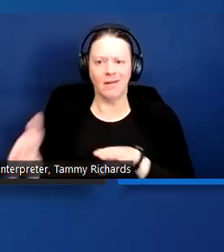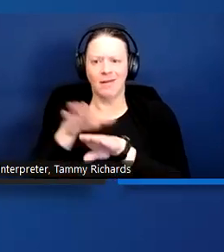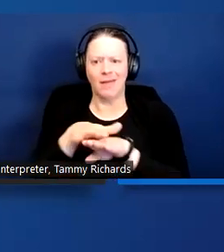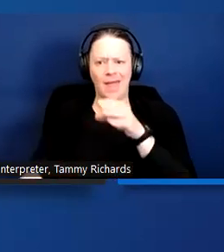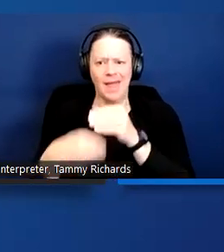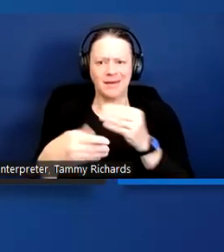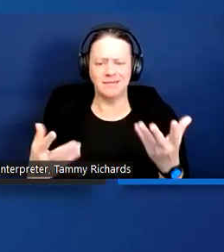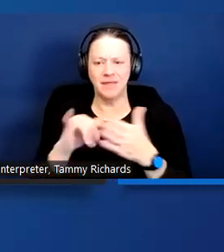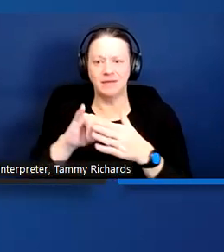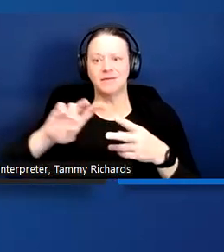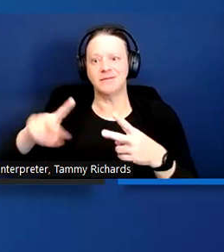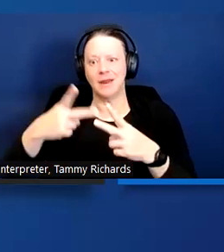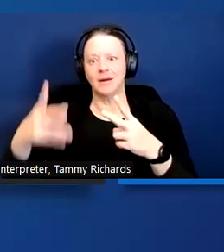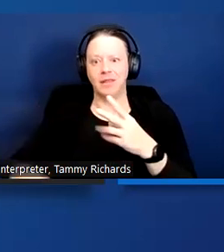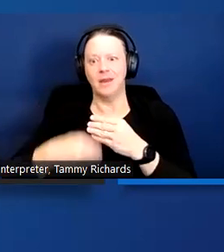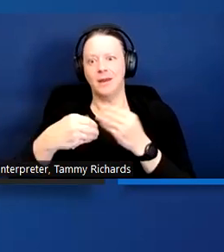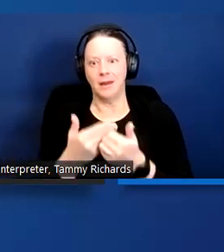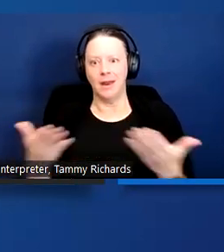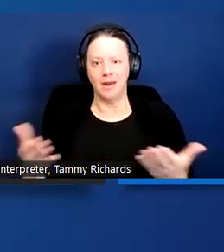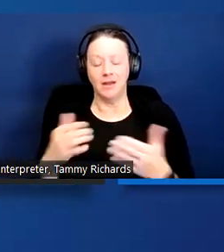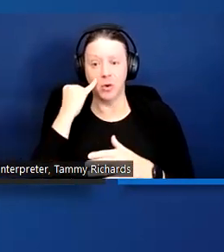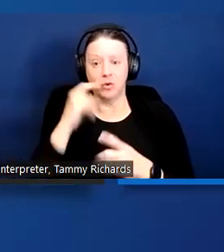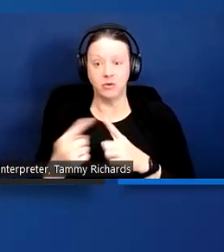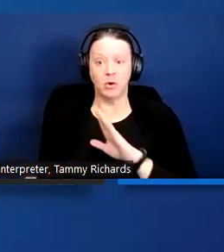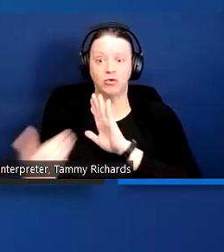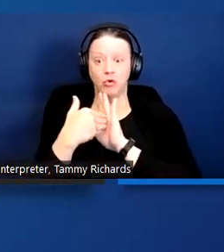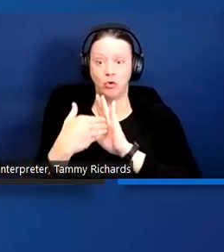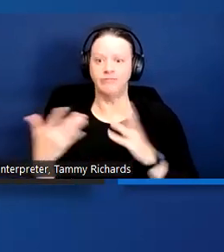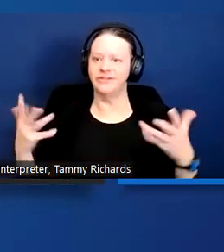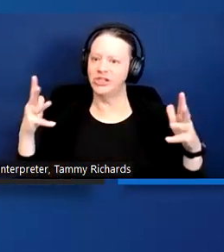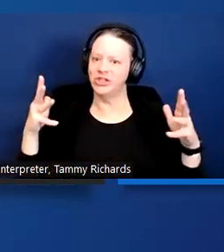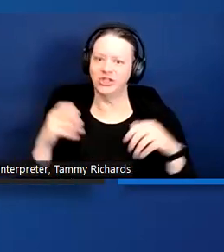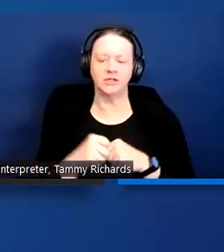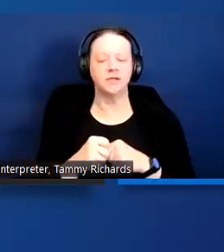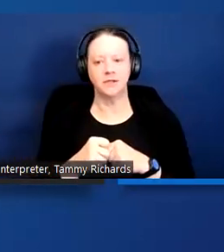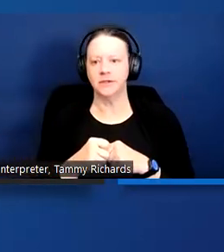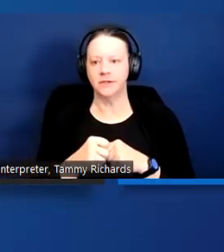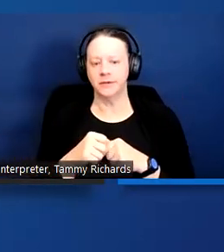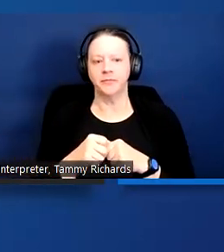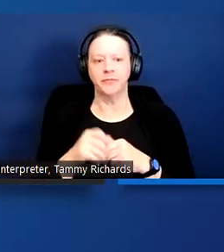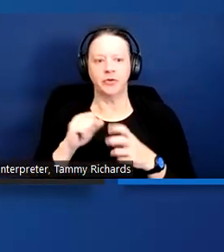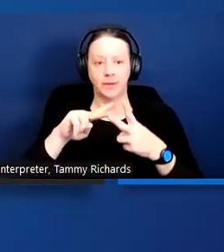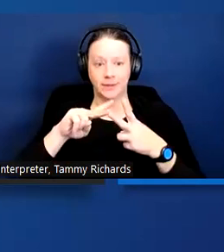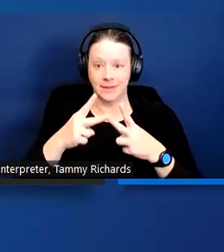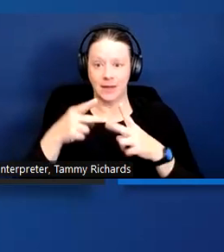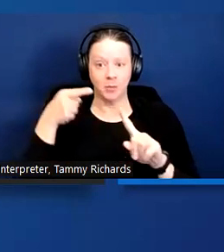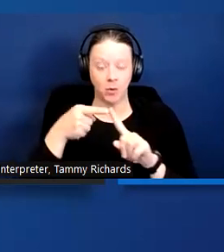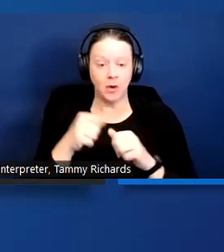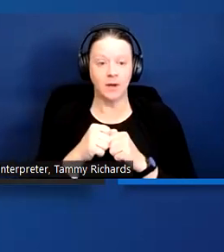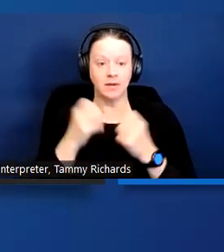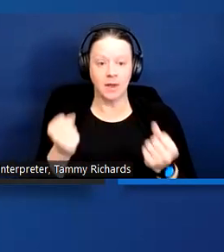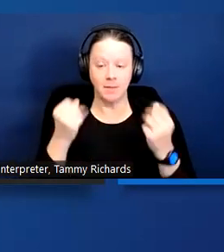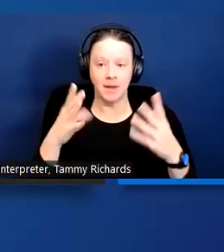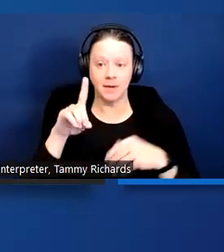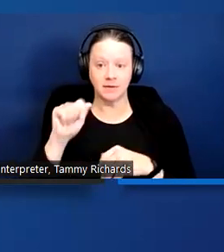case lands in your lap. The second point is that many disabled users and